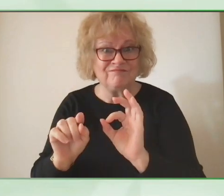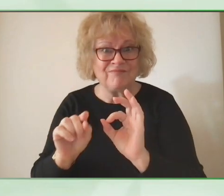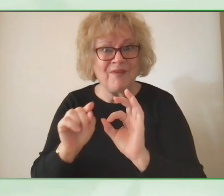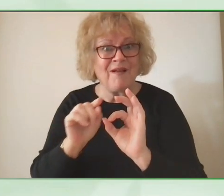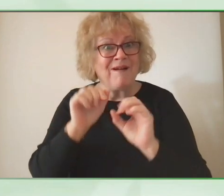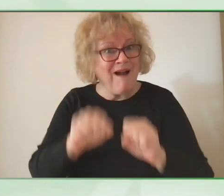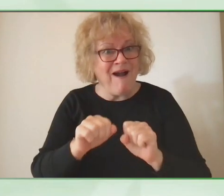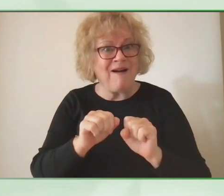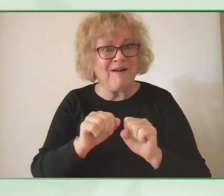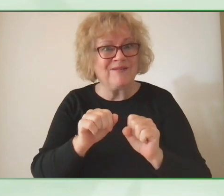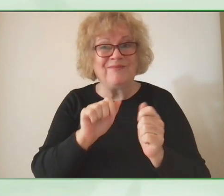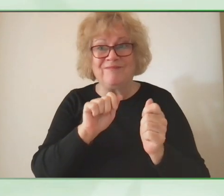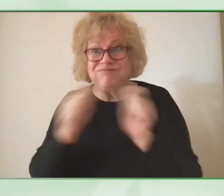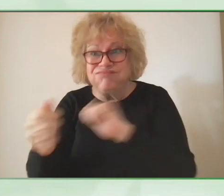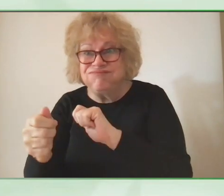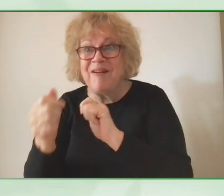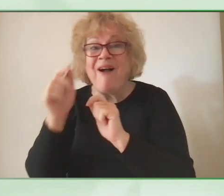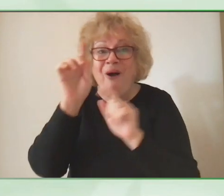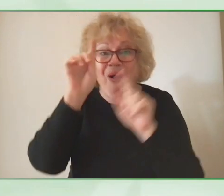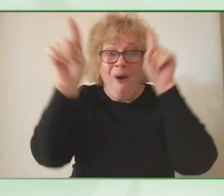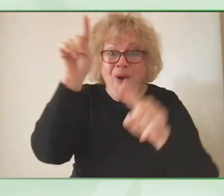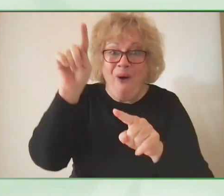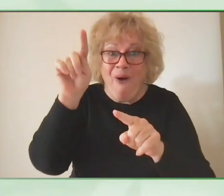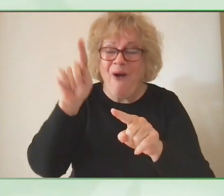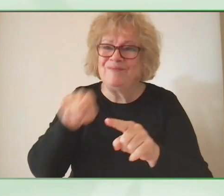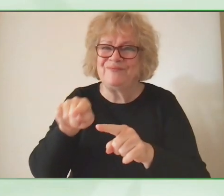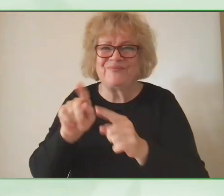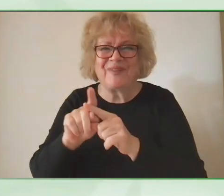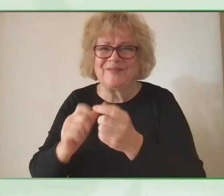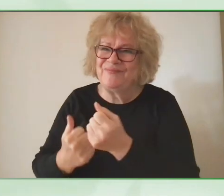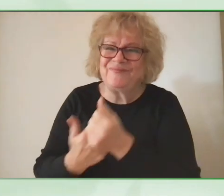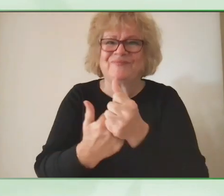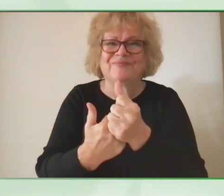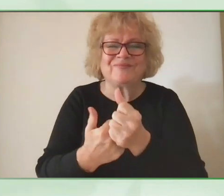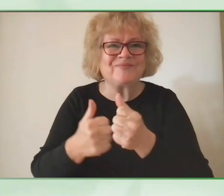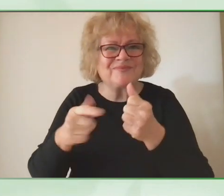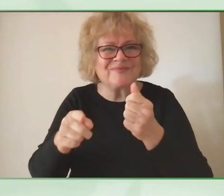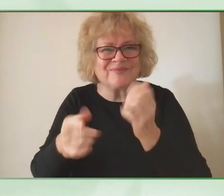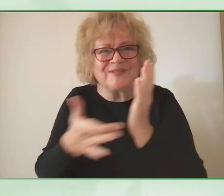Thanks, Diego. Gideon, you talked a lot about scale. What do you mean by scale?